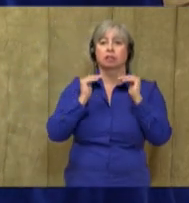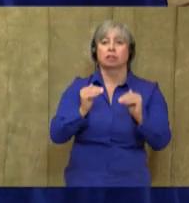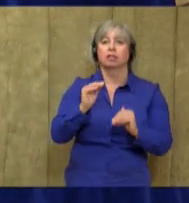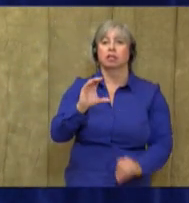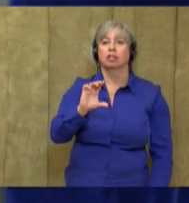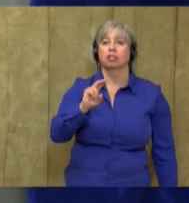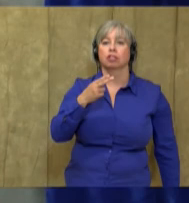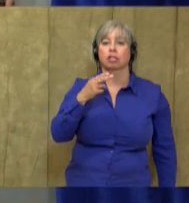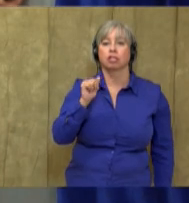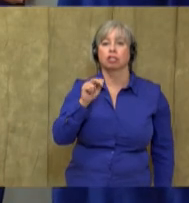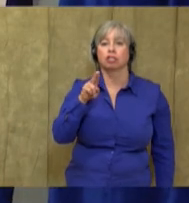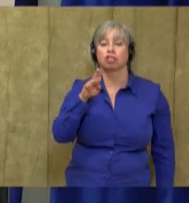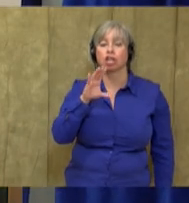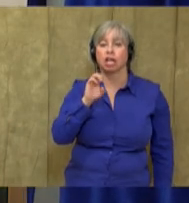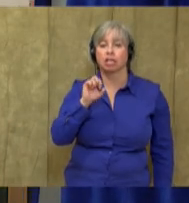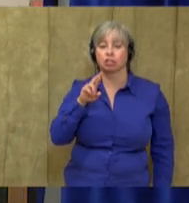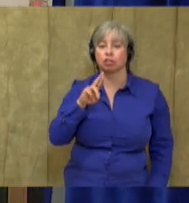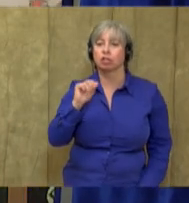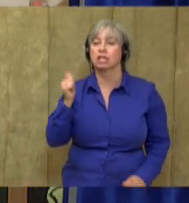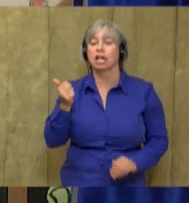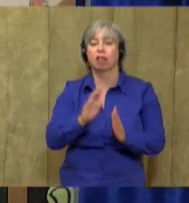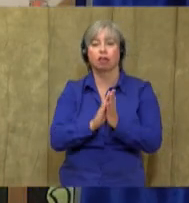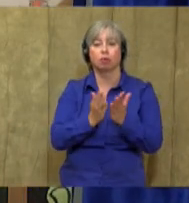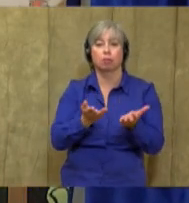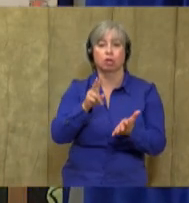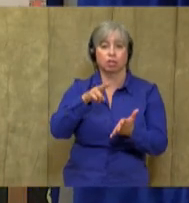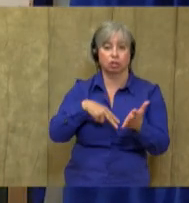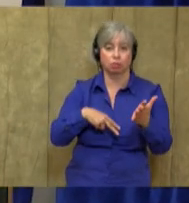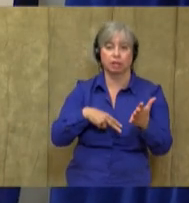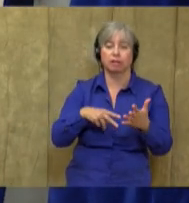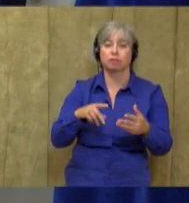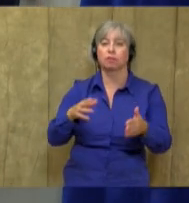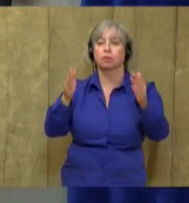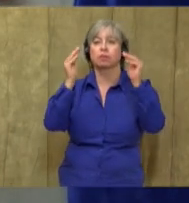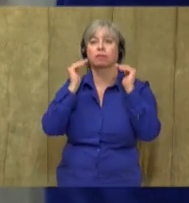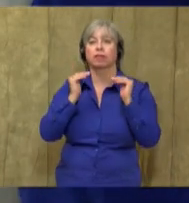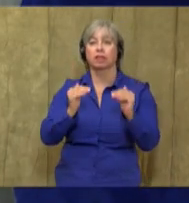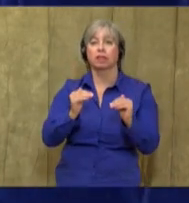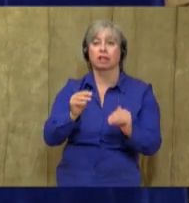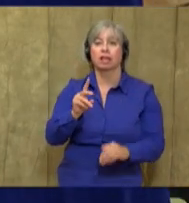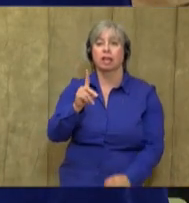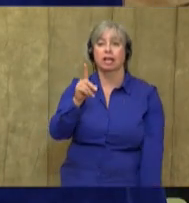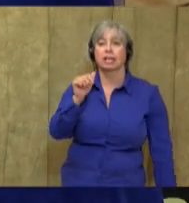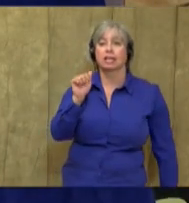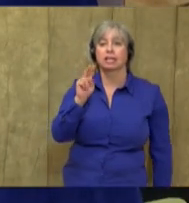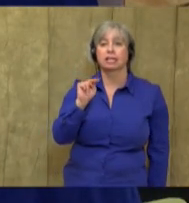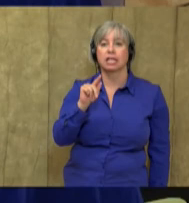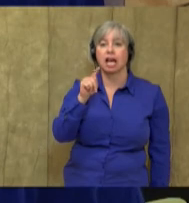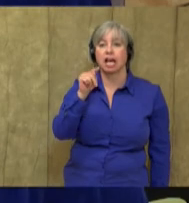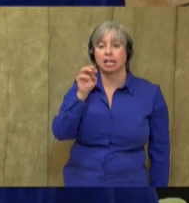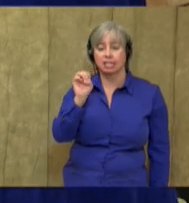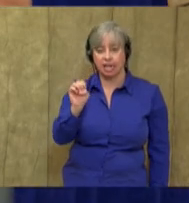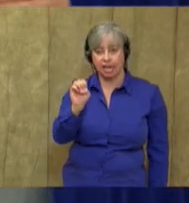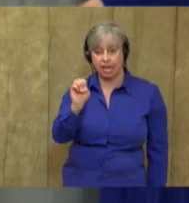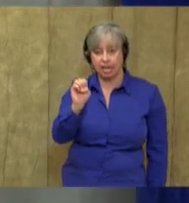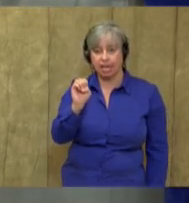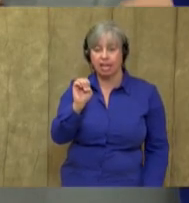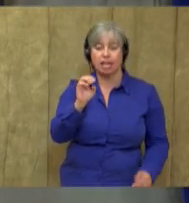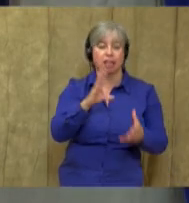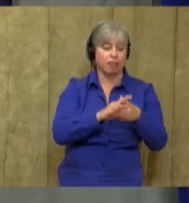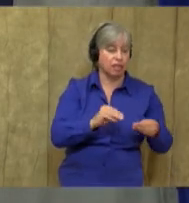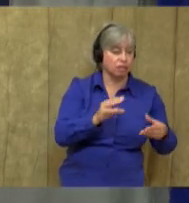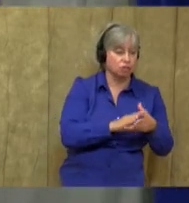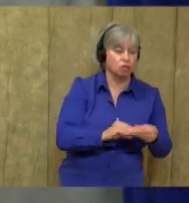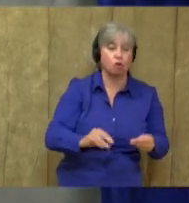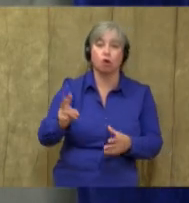you'll probably read at some point. The next one is Dante, Dante's Inferno, the story and the painting that goes along with